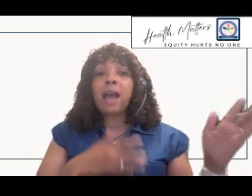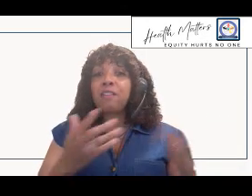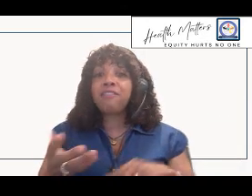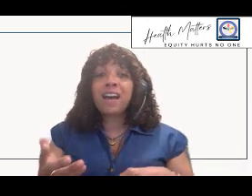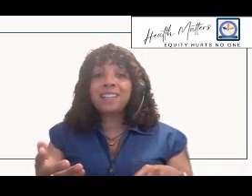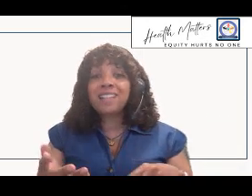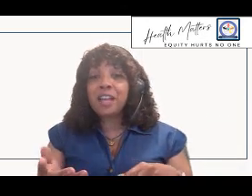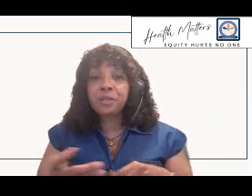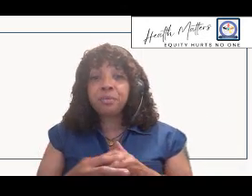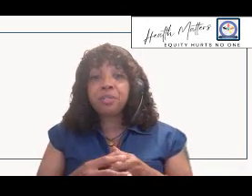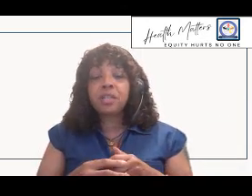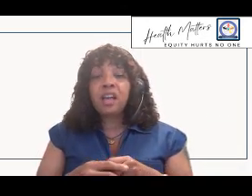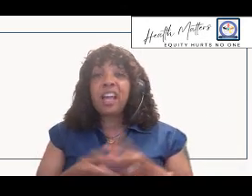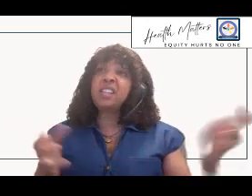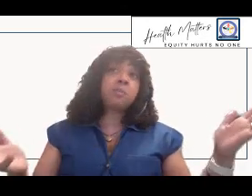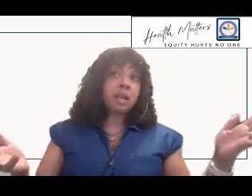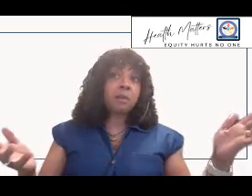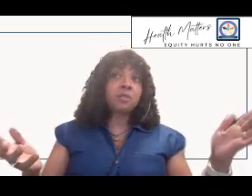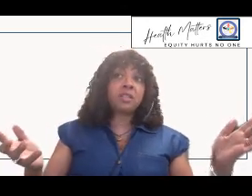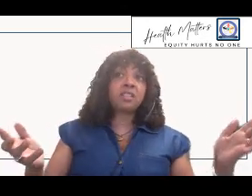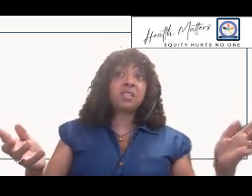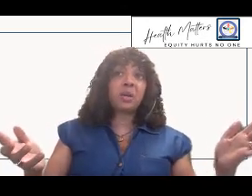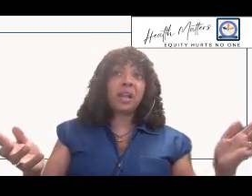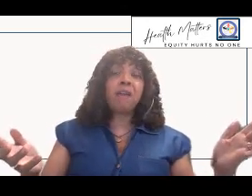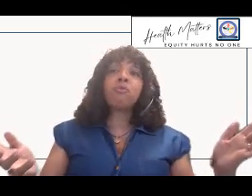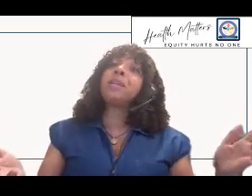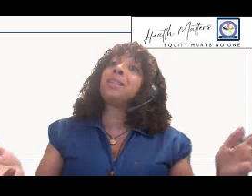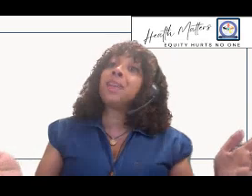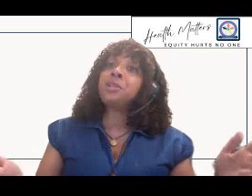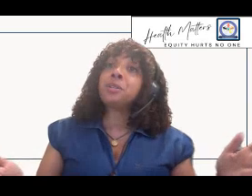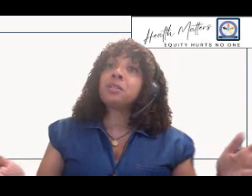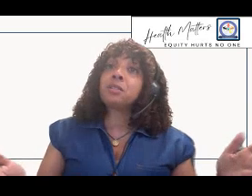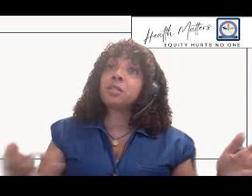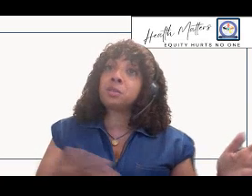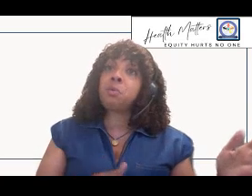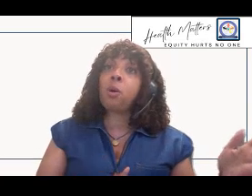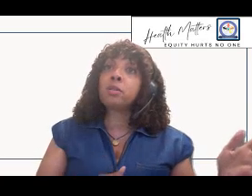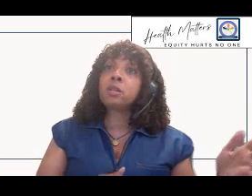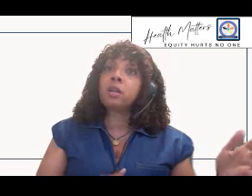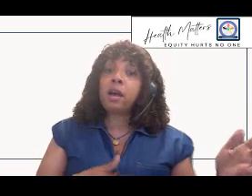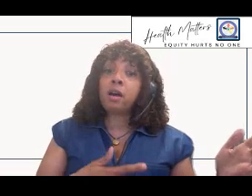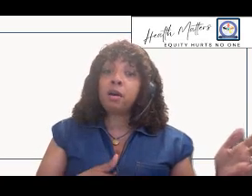into codified statutes, and sometimes it's necessary to have regulations to